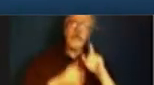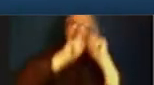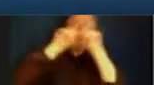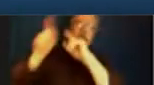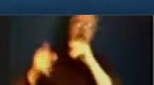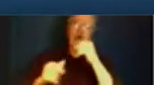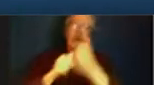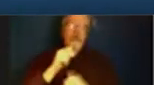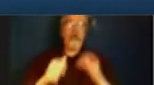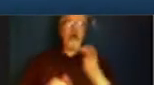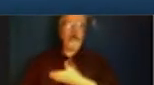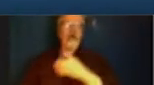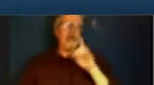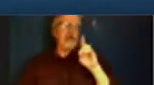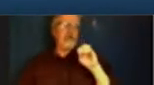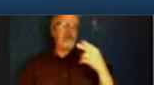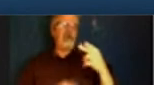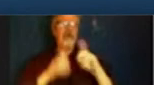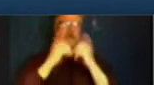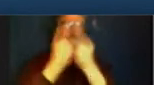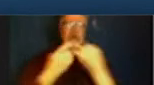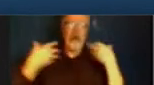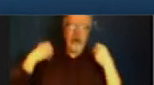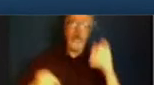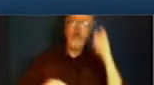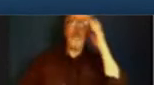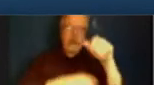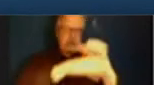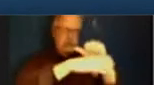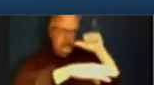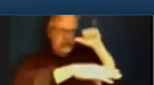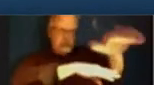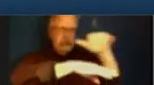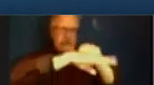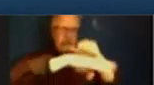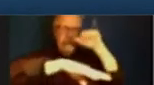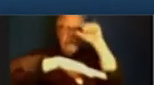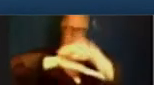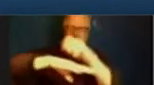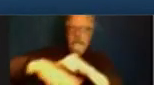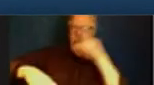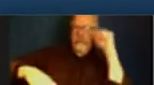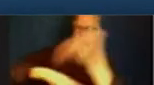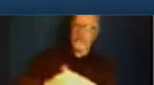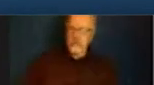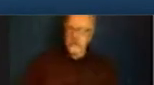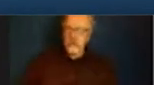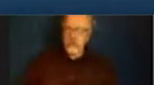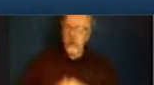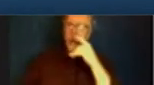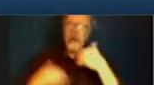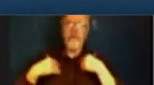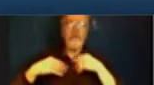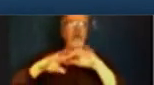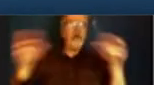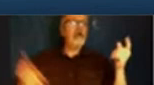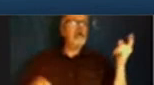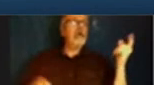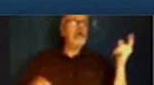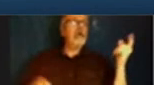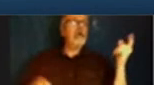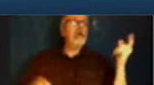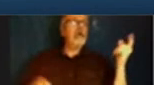shipped to those locations, and then people can go pick them up. So there'll be multiple ways, either direct shipment or you can pick them up